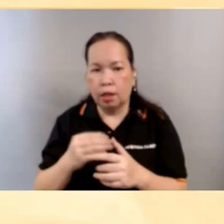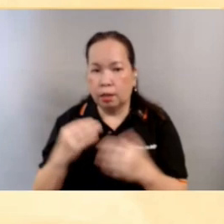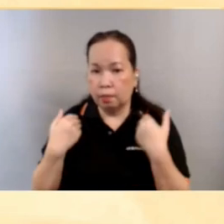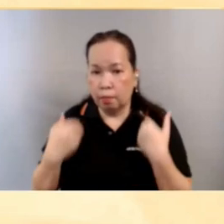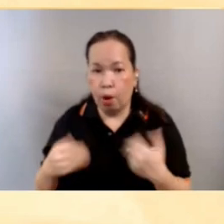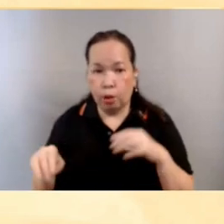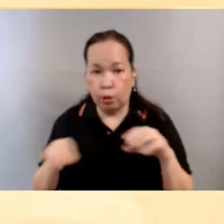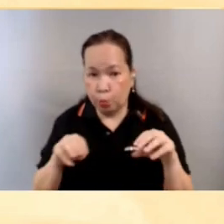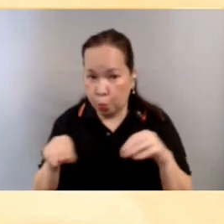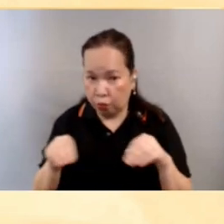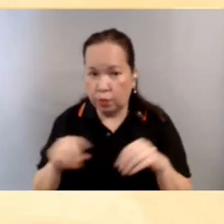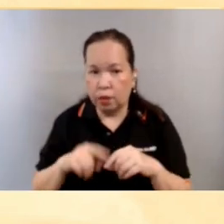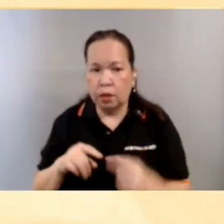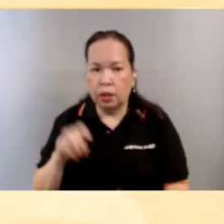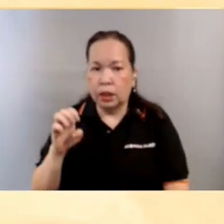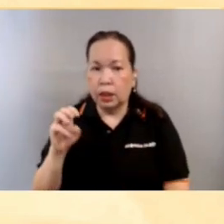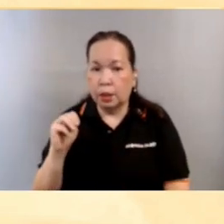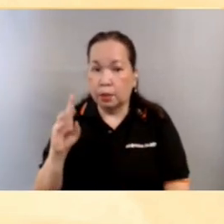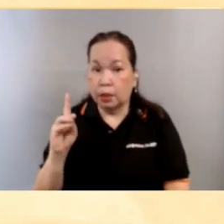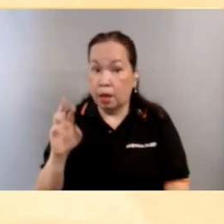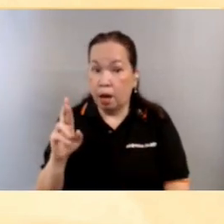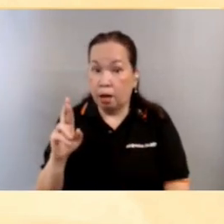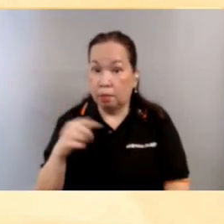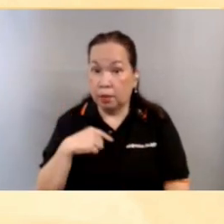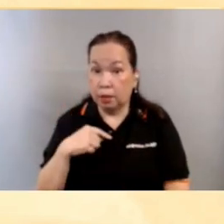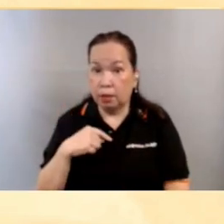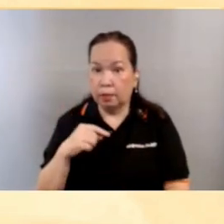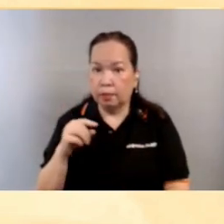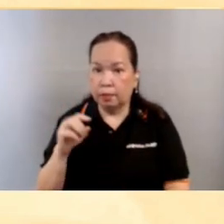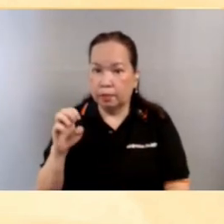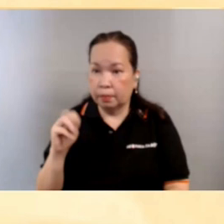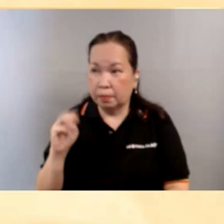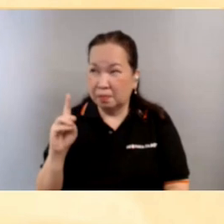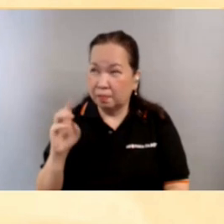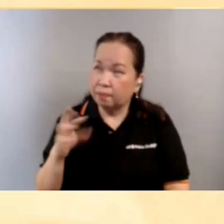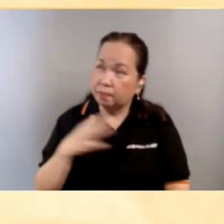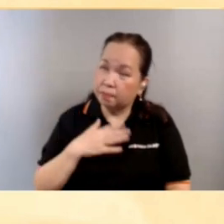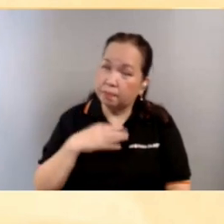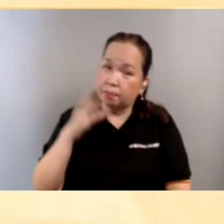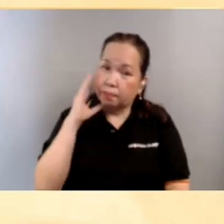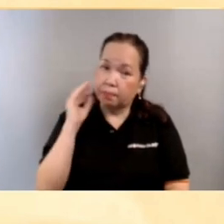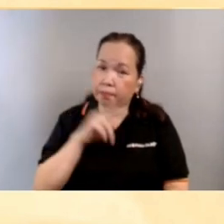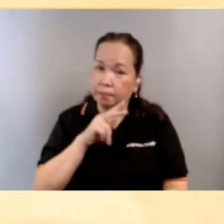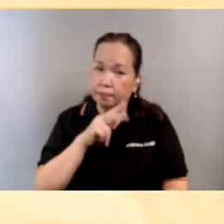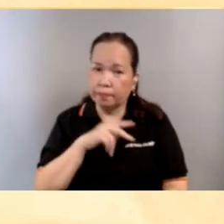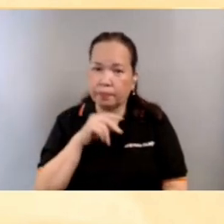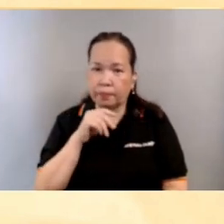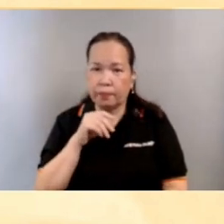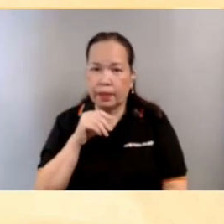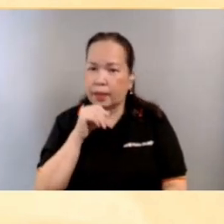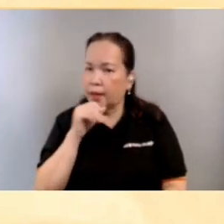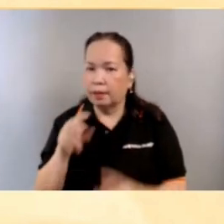I think for me, EMDR is not so, it's maybe for my own experience only for maybe not complex and